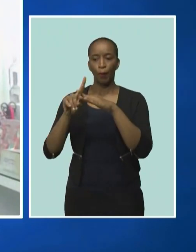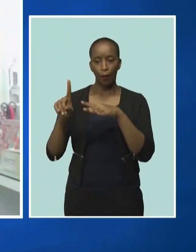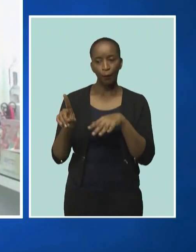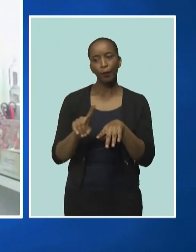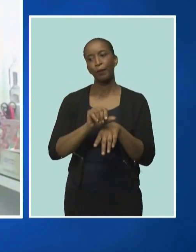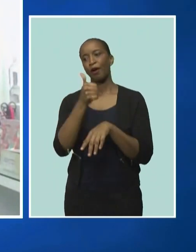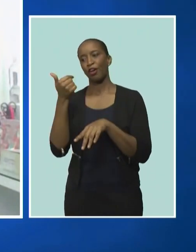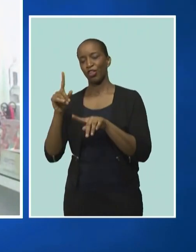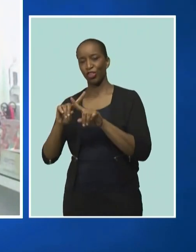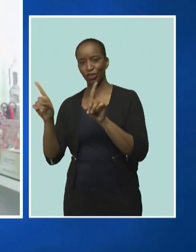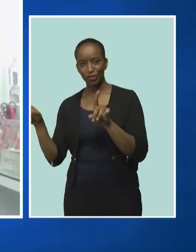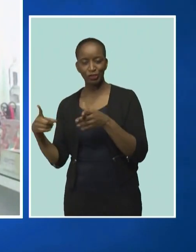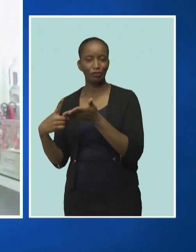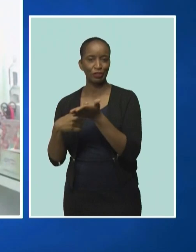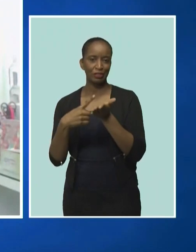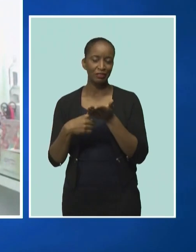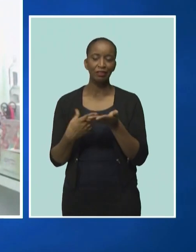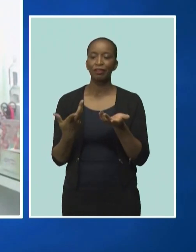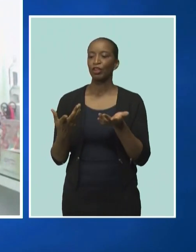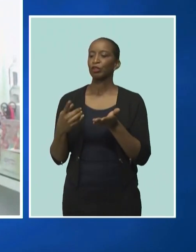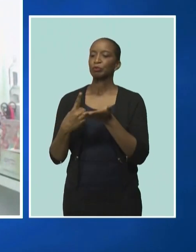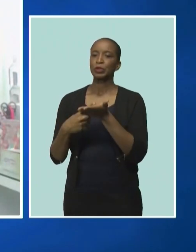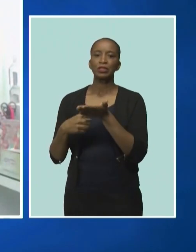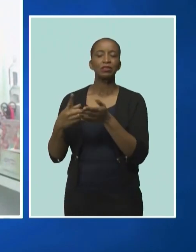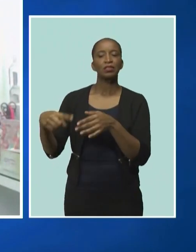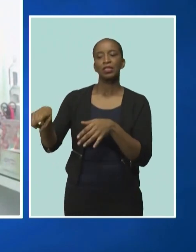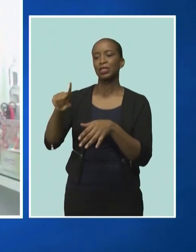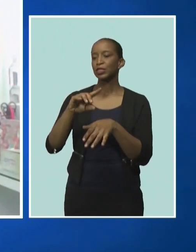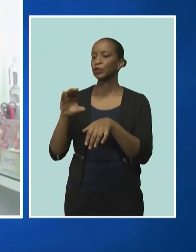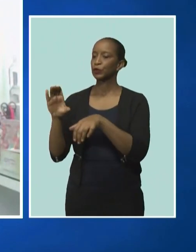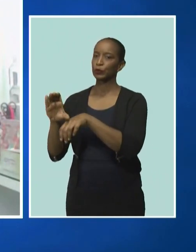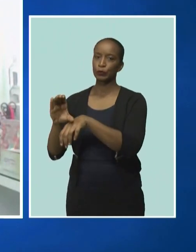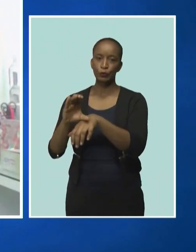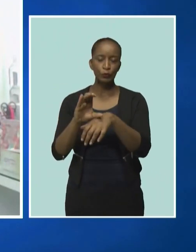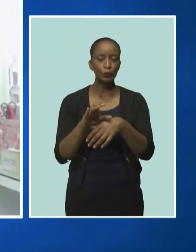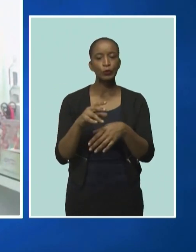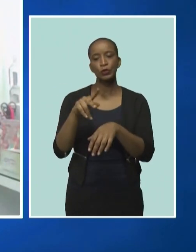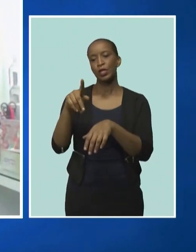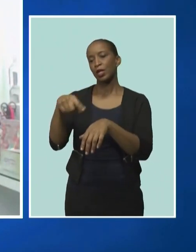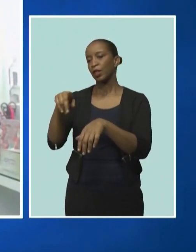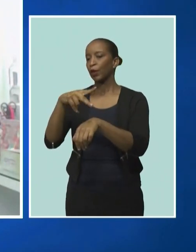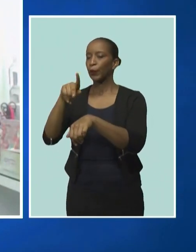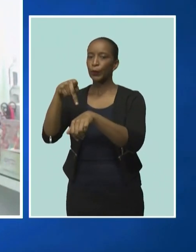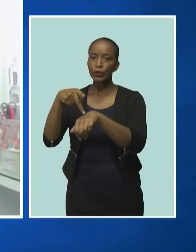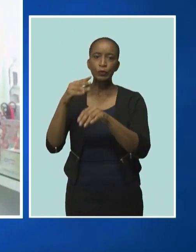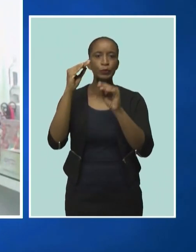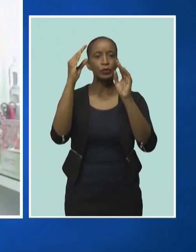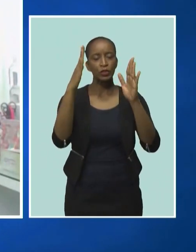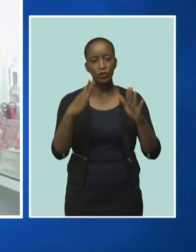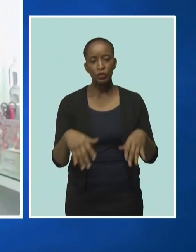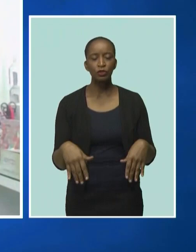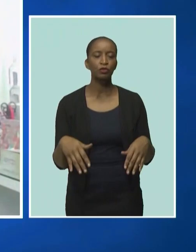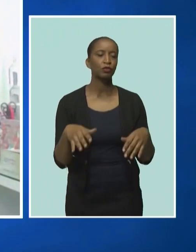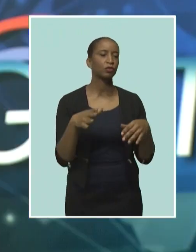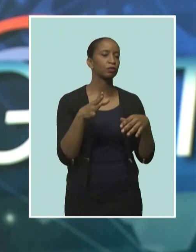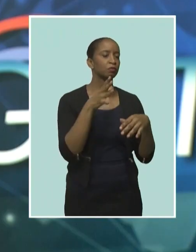for example, the faith-based organizations, principals, teachers, parents, and students